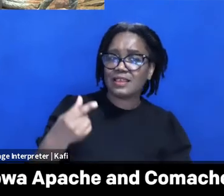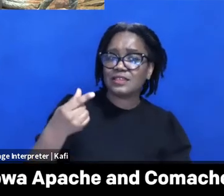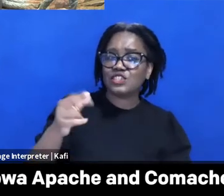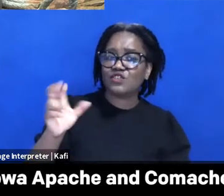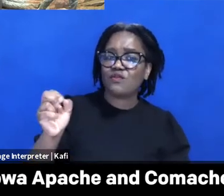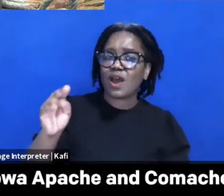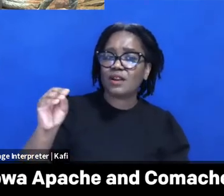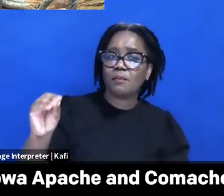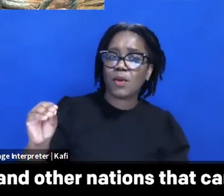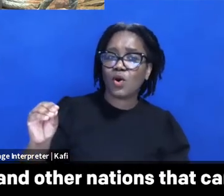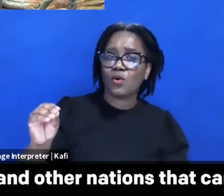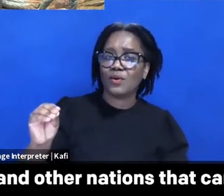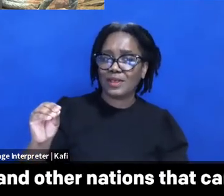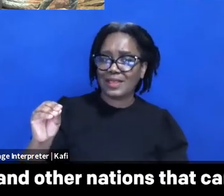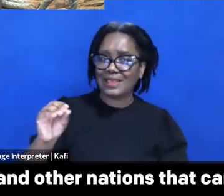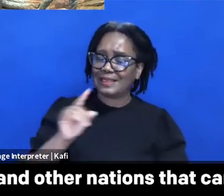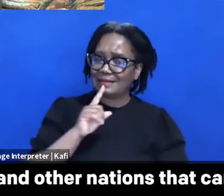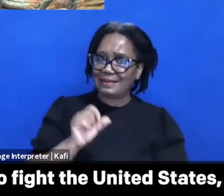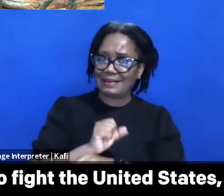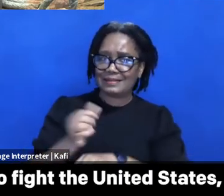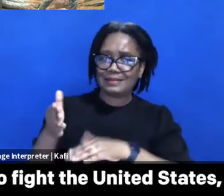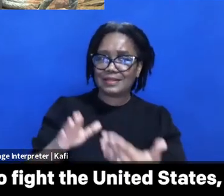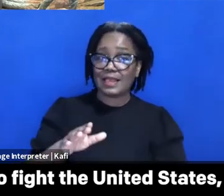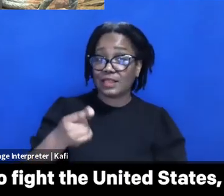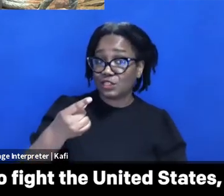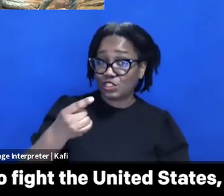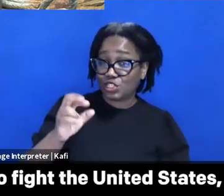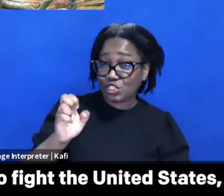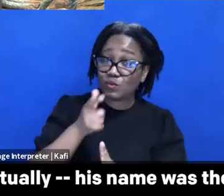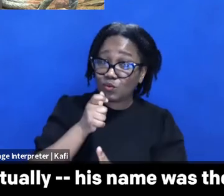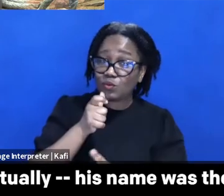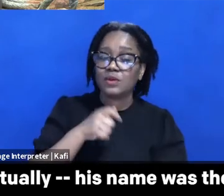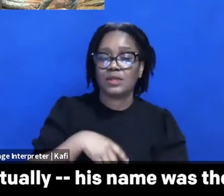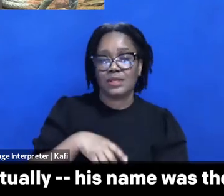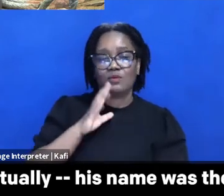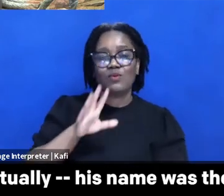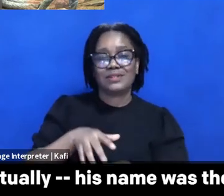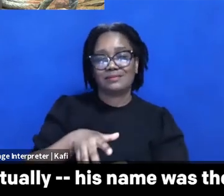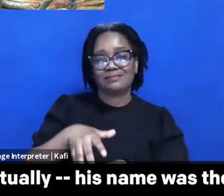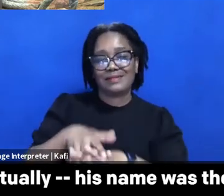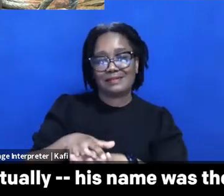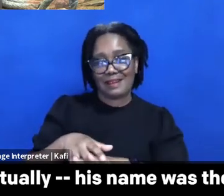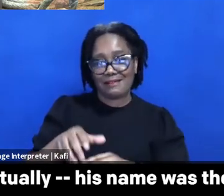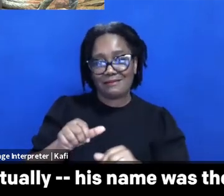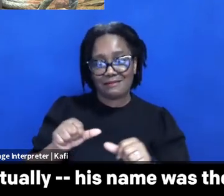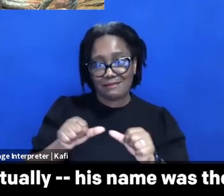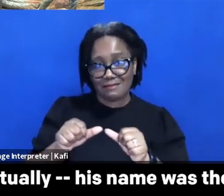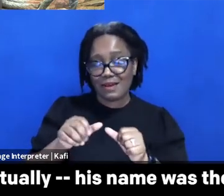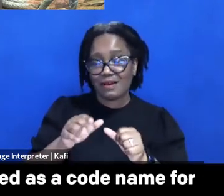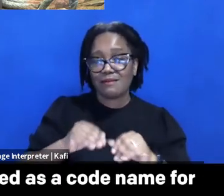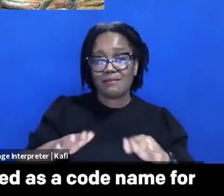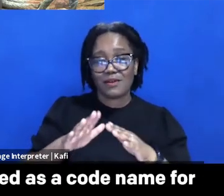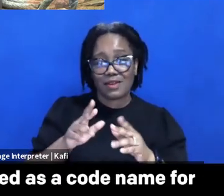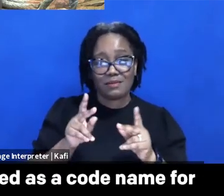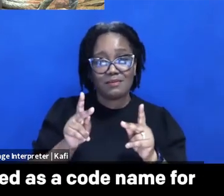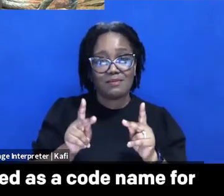Chiricahua Apache and Jicarilla Apache and other nations that came together to fight the United States, though they were actually, his name was then